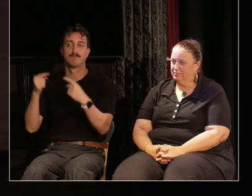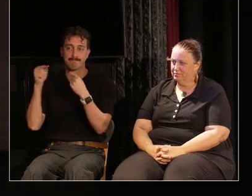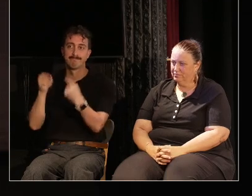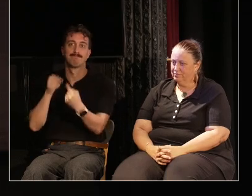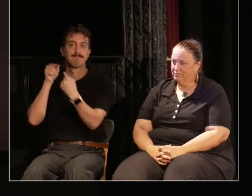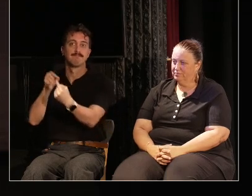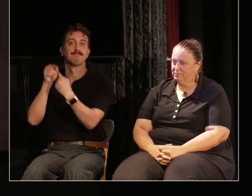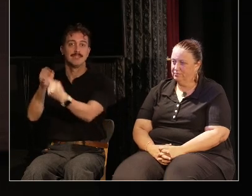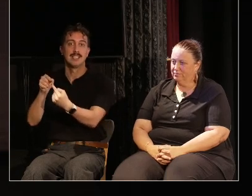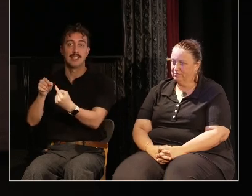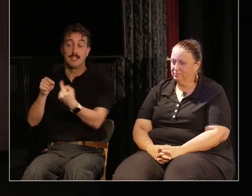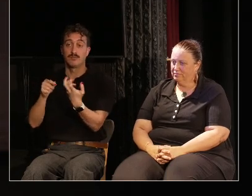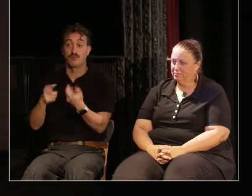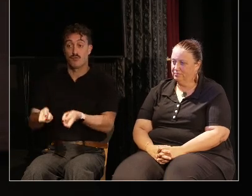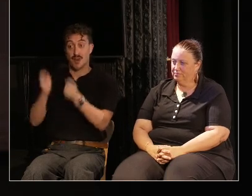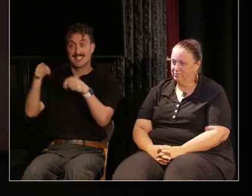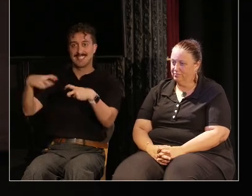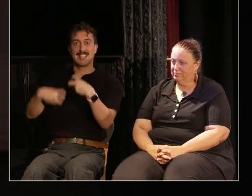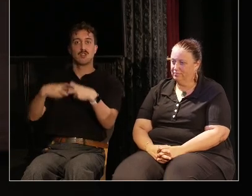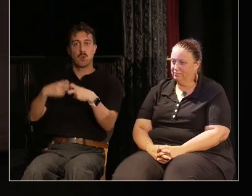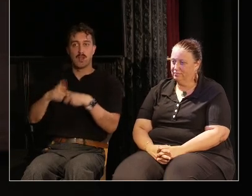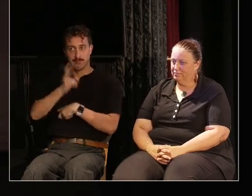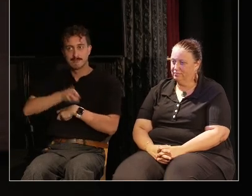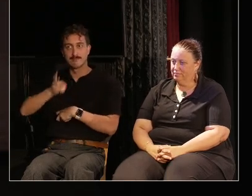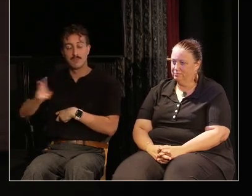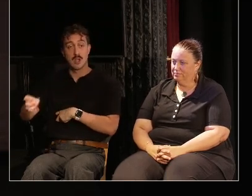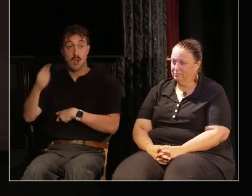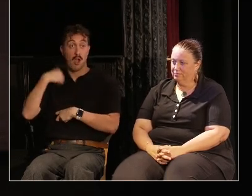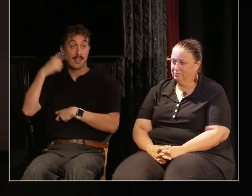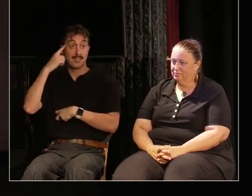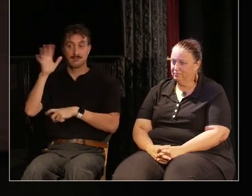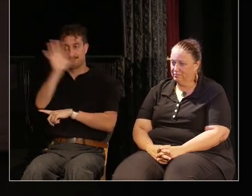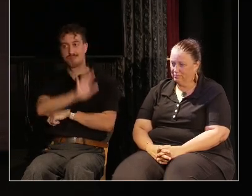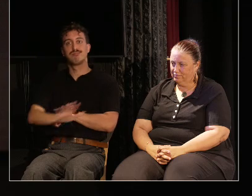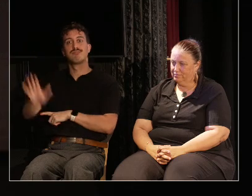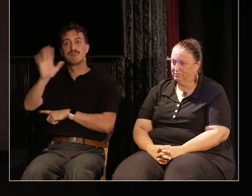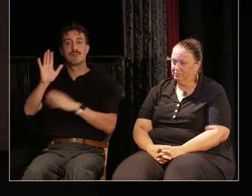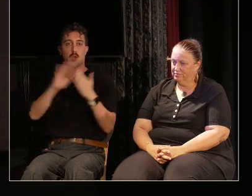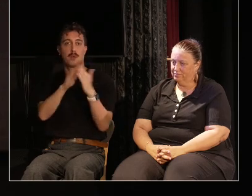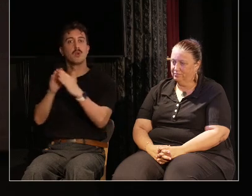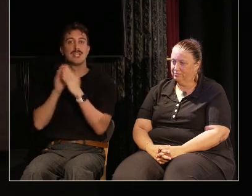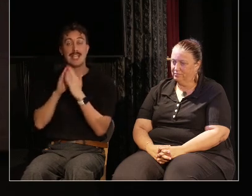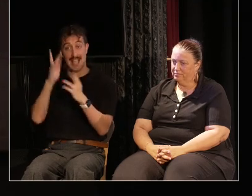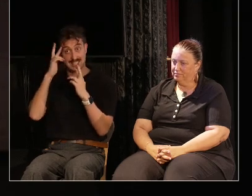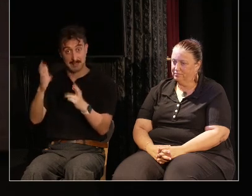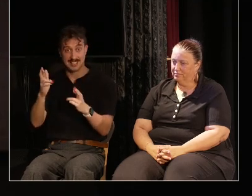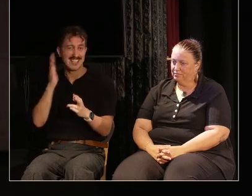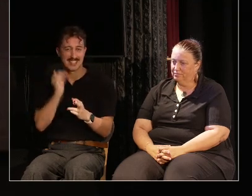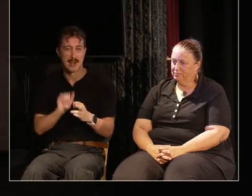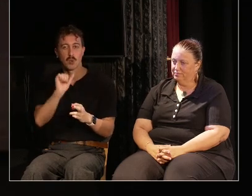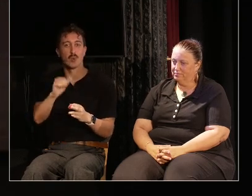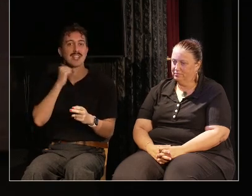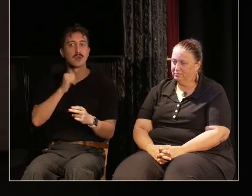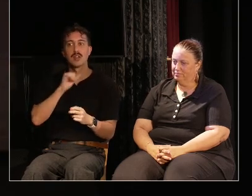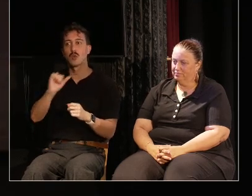continue to stand up on this issue, because I think the community expectations across this country, you know, whatever your sexuality or gender, is that, you